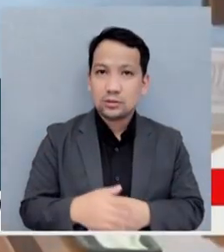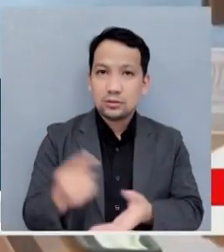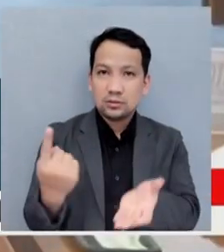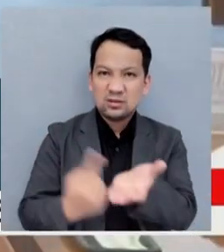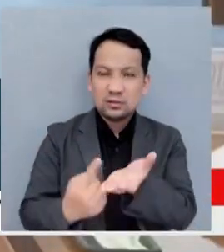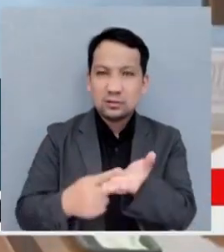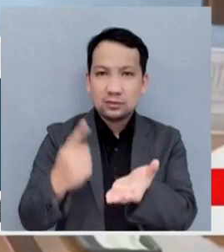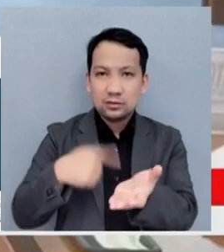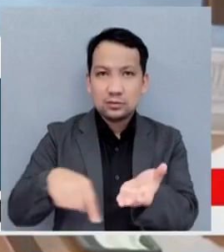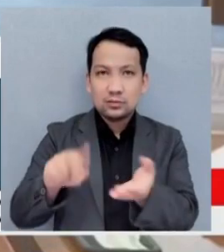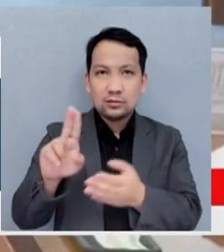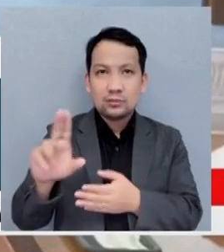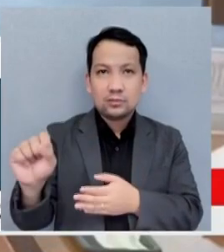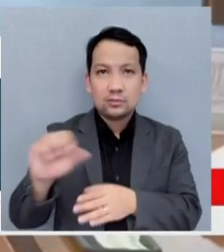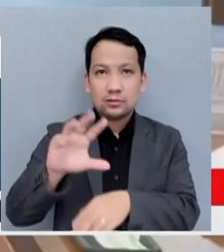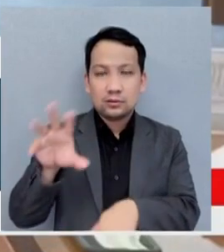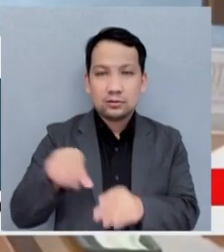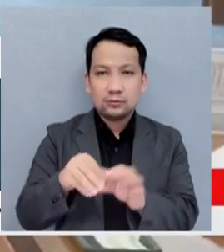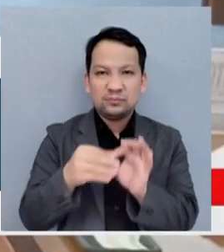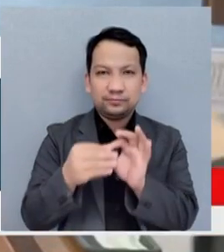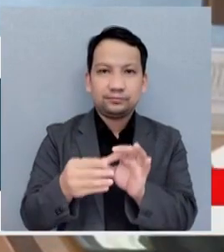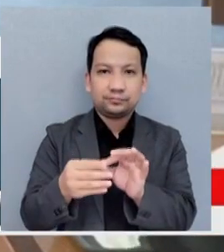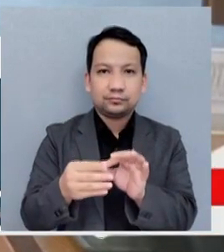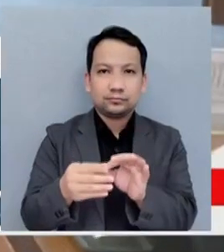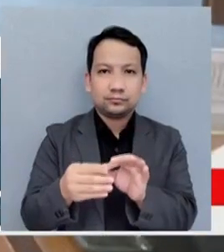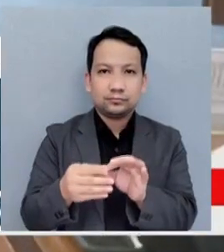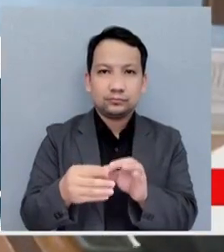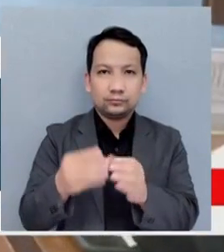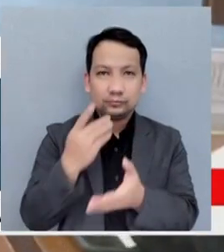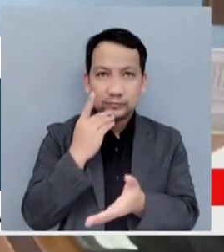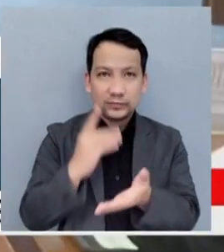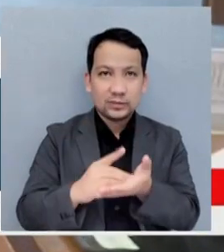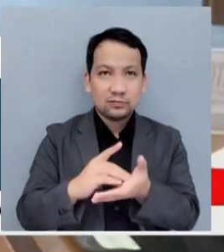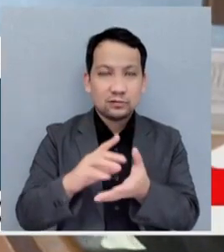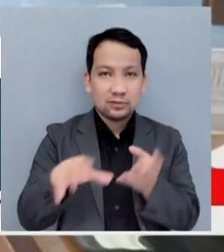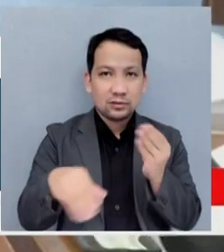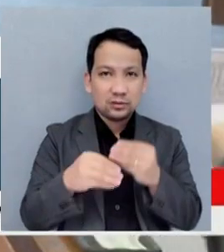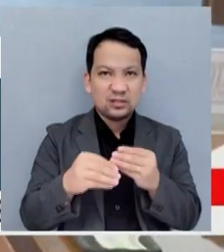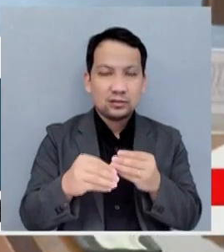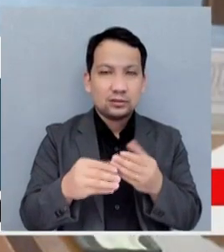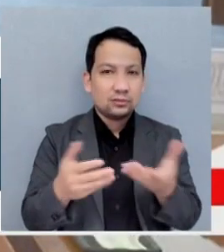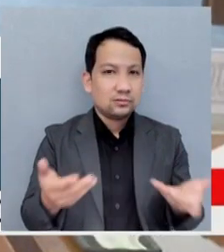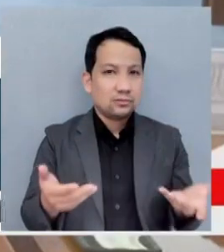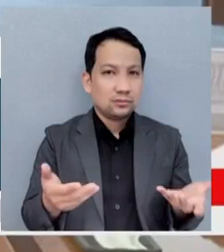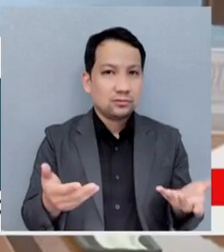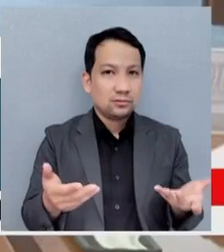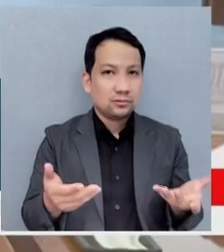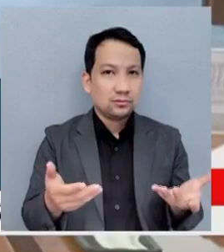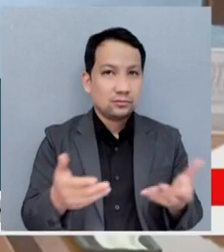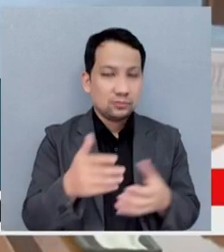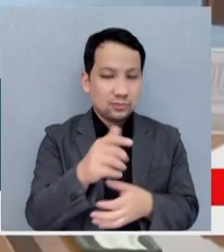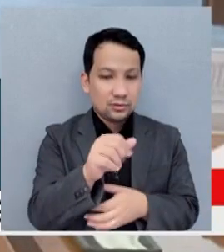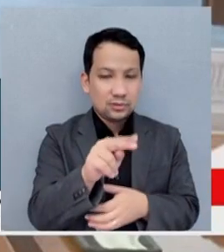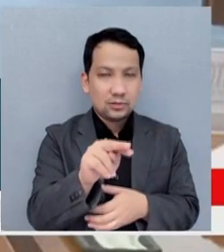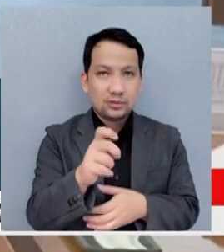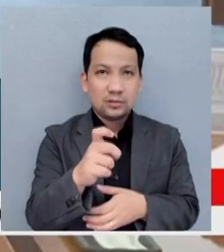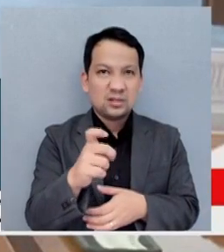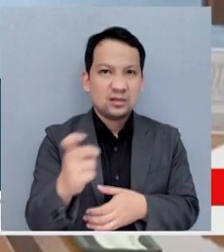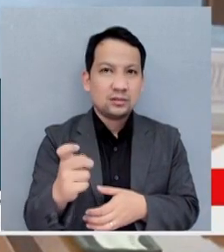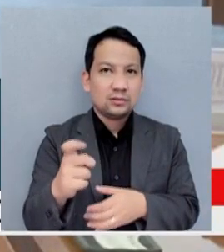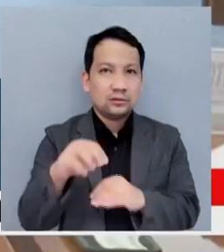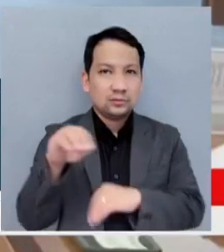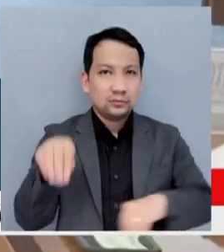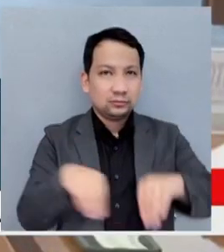with the United States on the substance of the notes. I'm confused. There is an annex, but it's subject to an exchange of